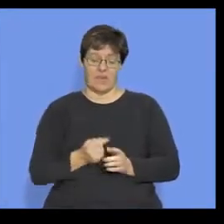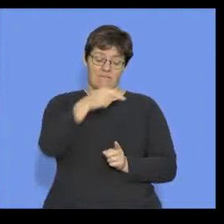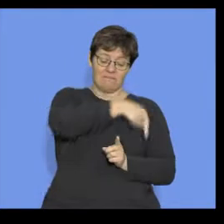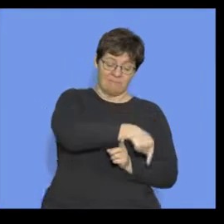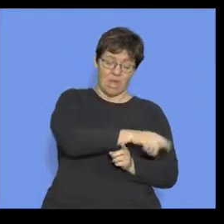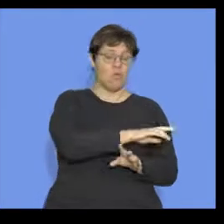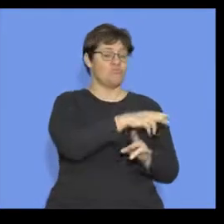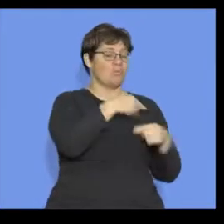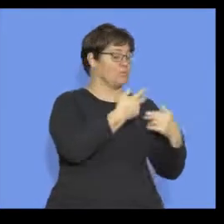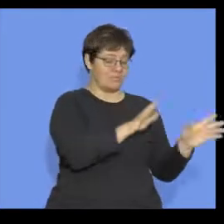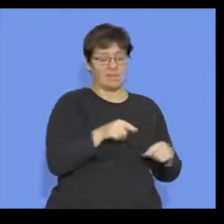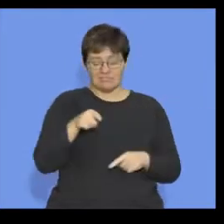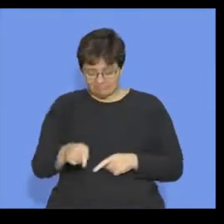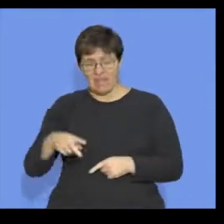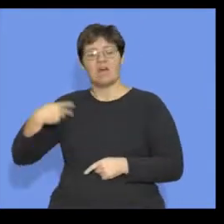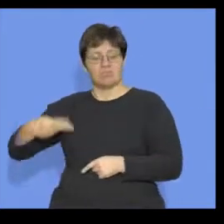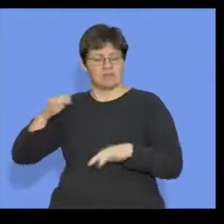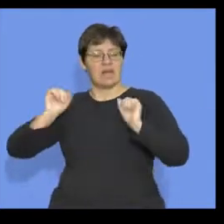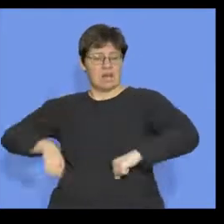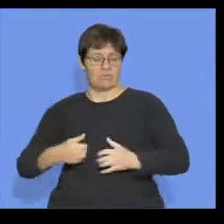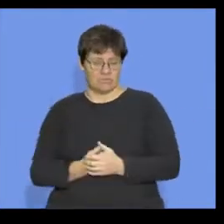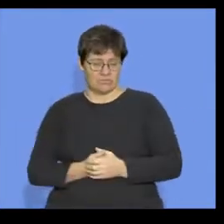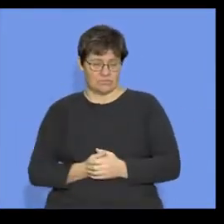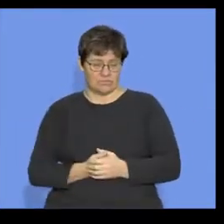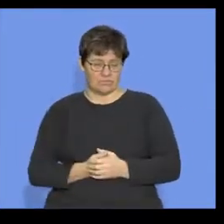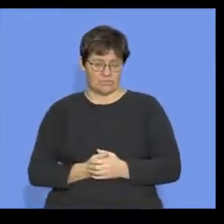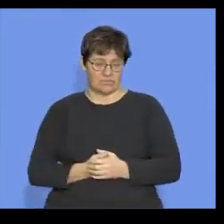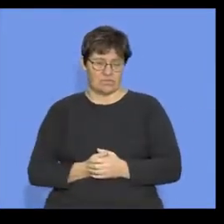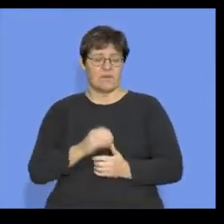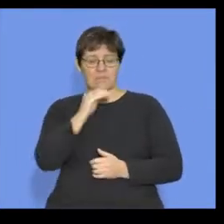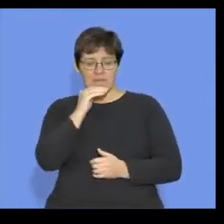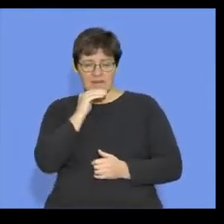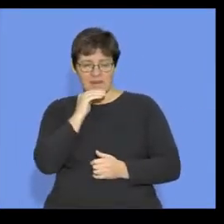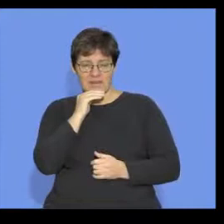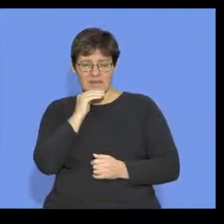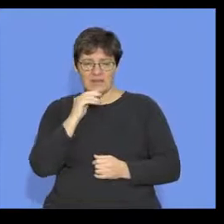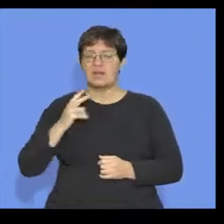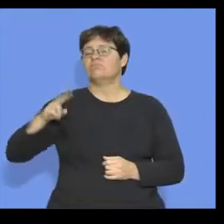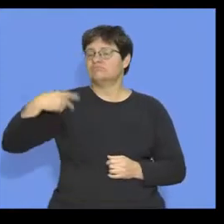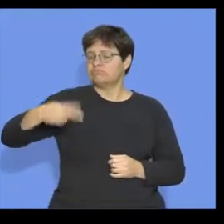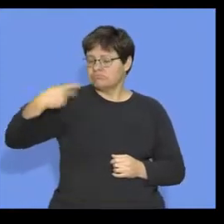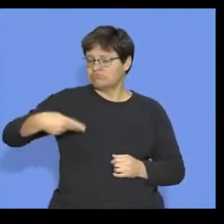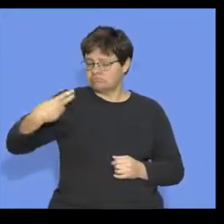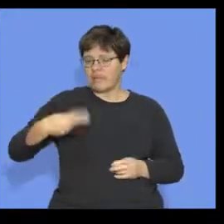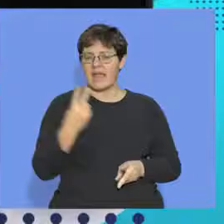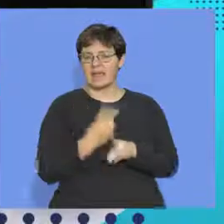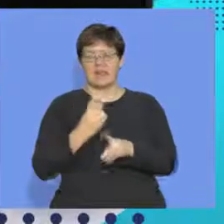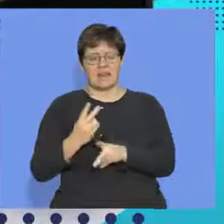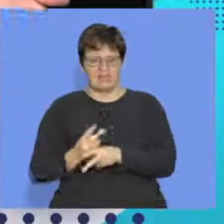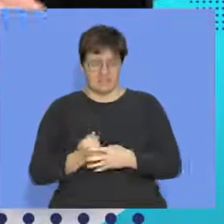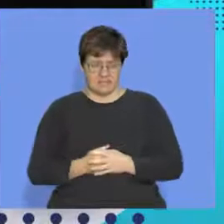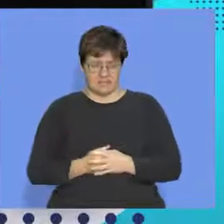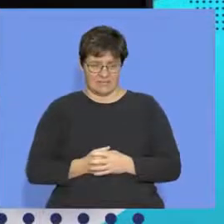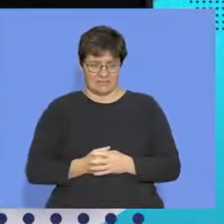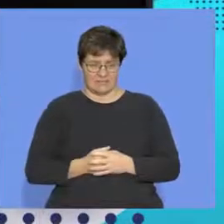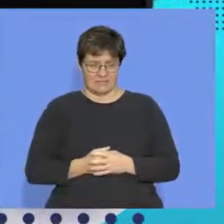here, repetition allowed. Repetition allowed implies I can use the digit more than once, or I can even